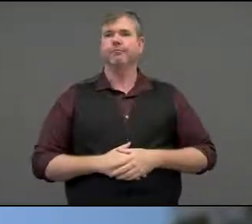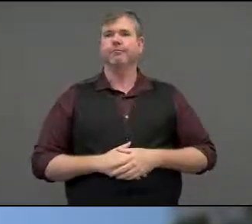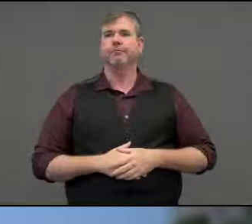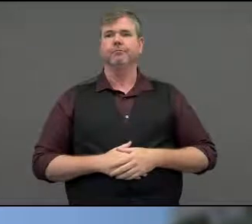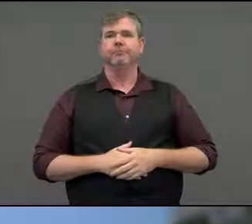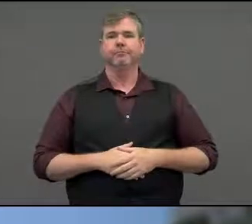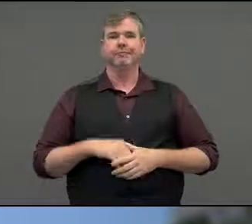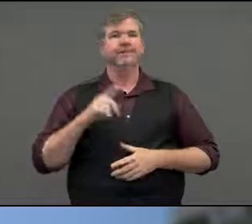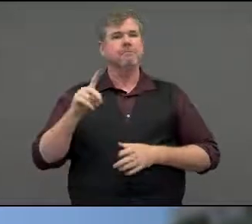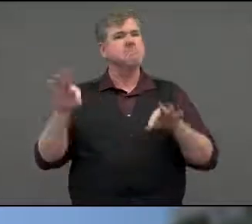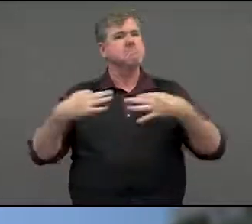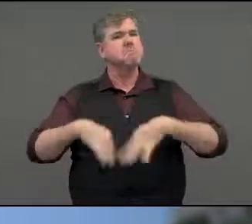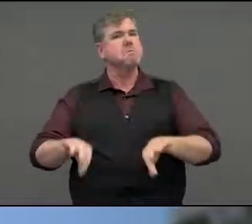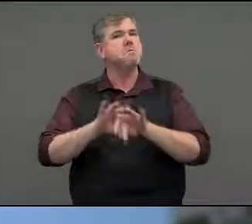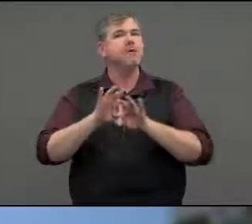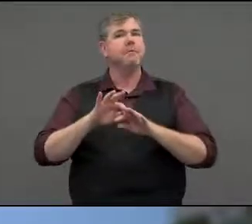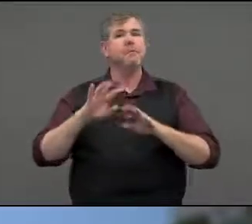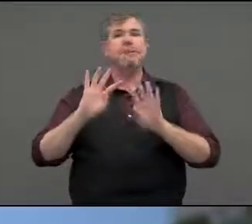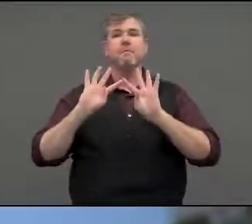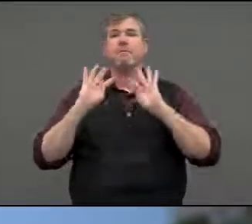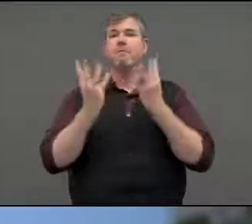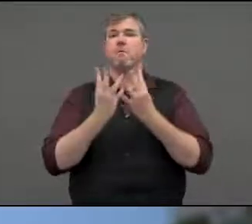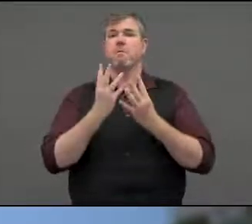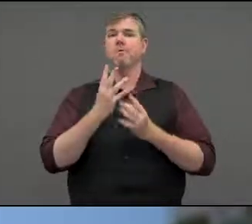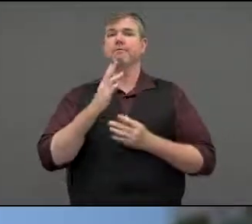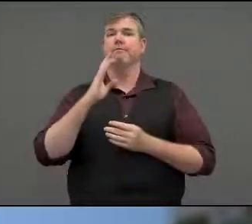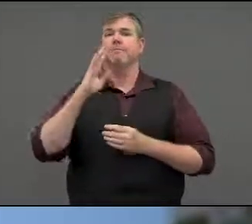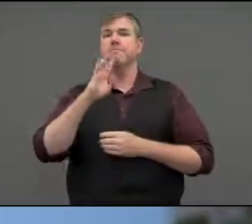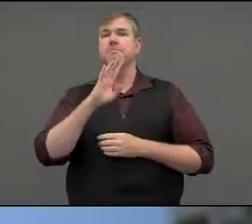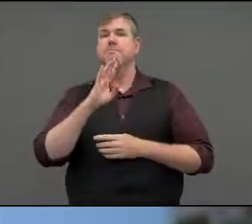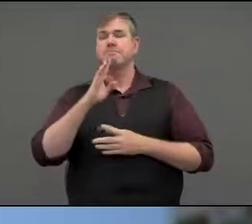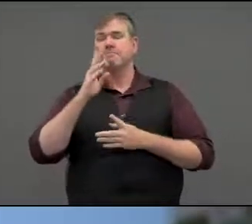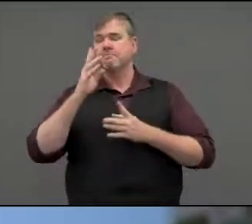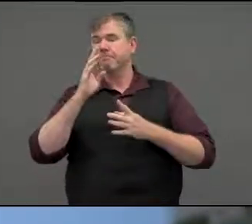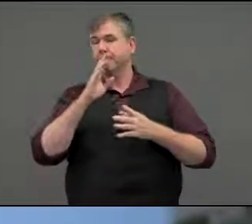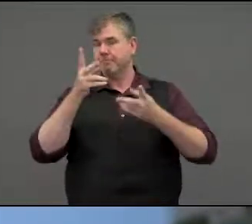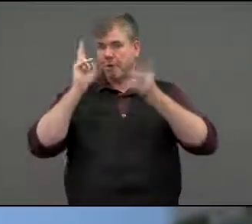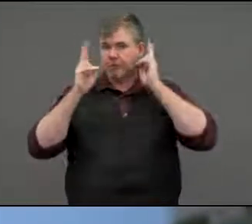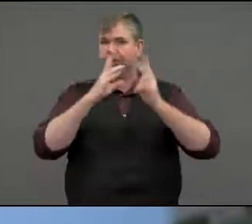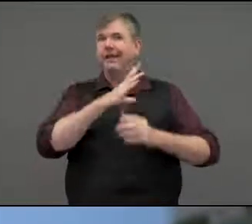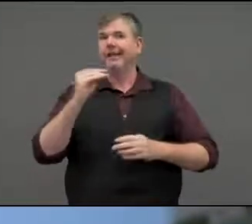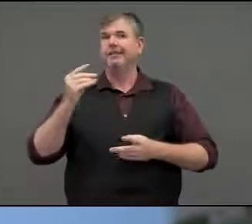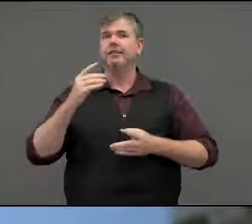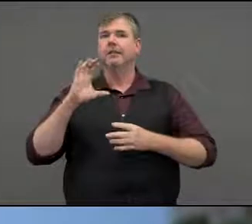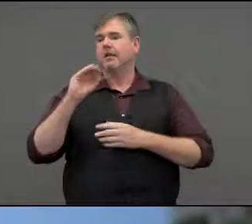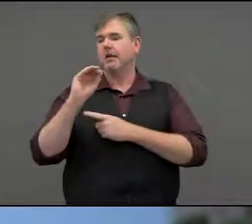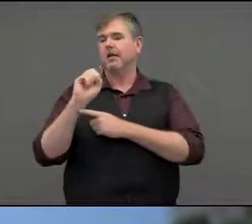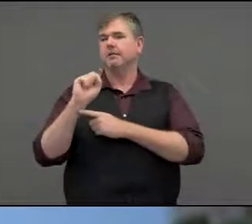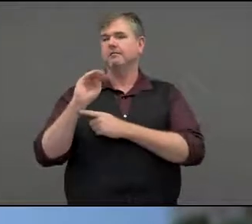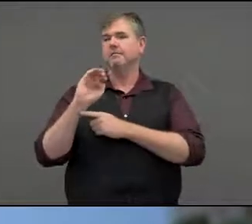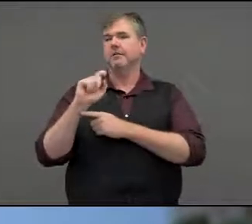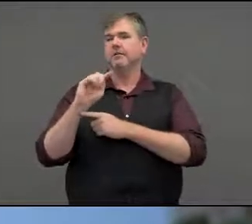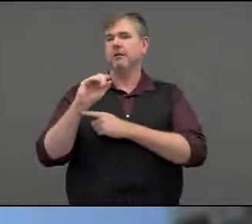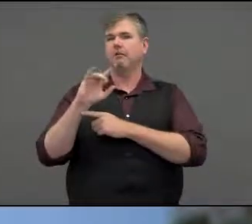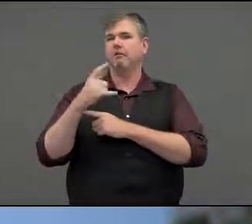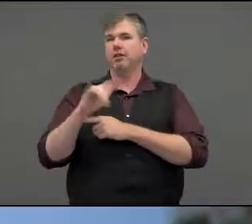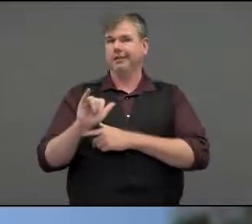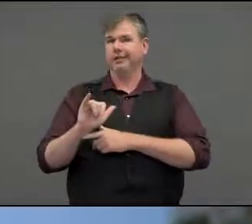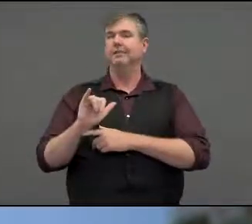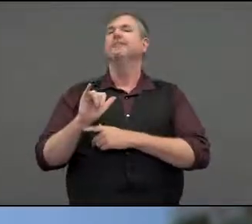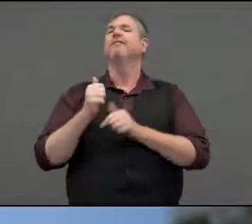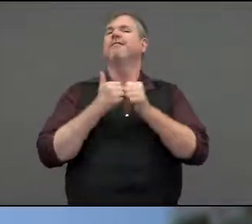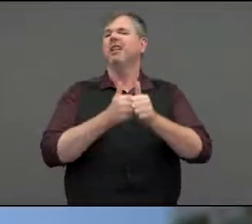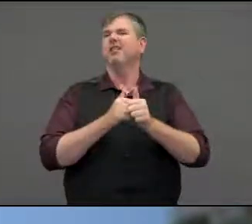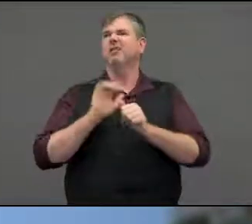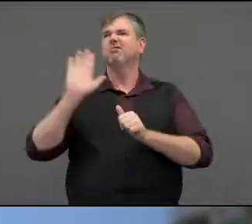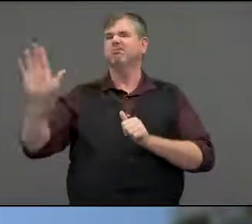right, because I keep saying Barbary. But in conjunction with their guidance as well, they would be allowed to operate outdoors. However, they would not